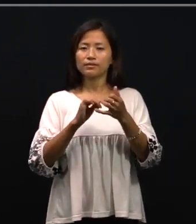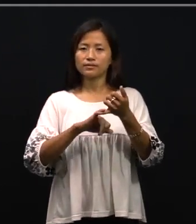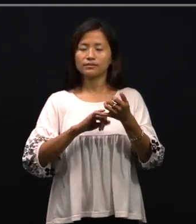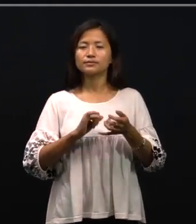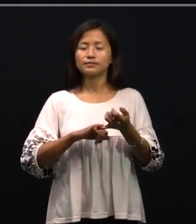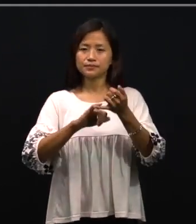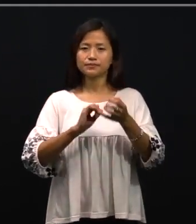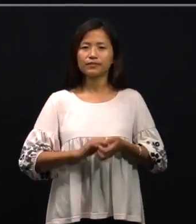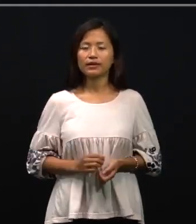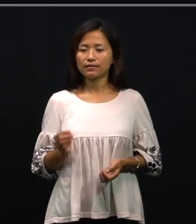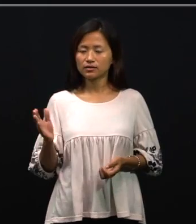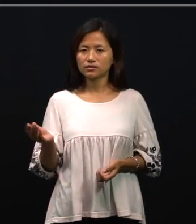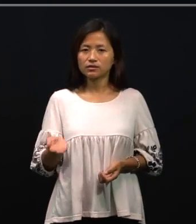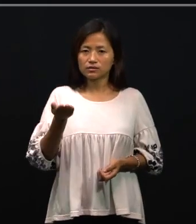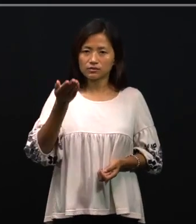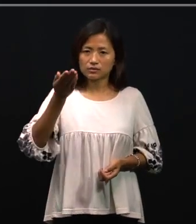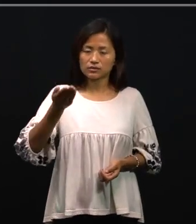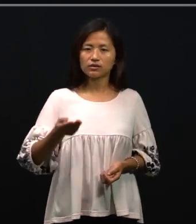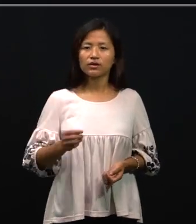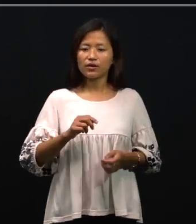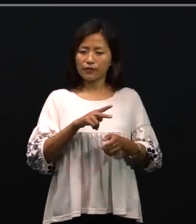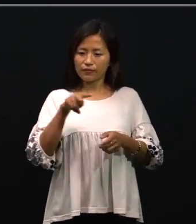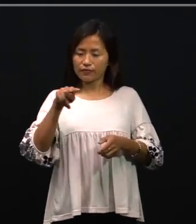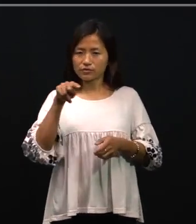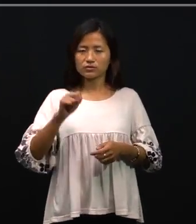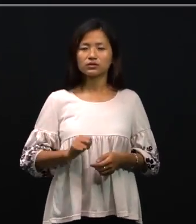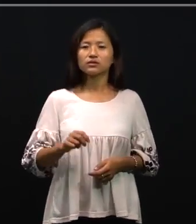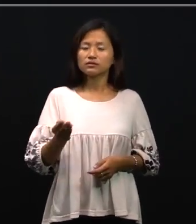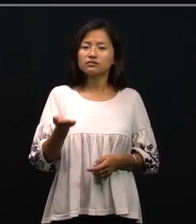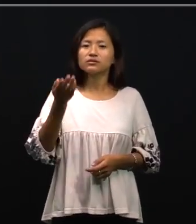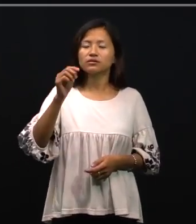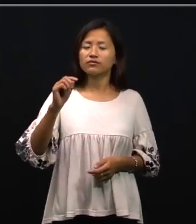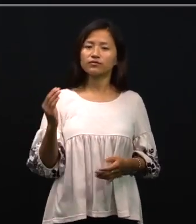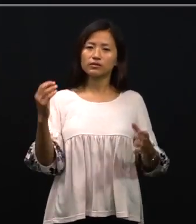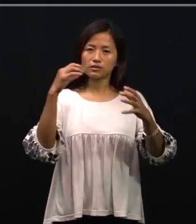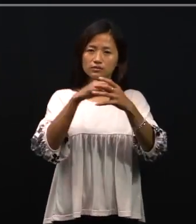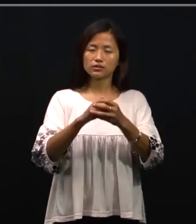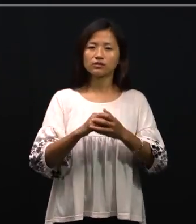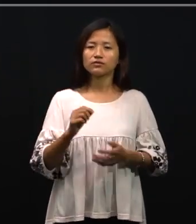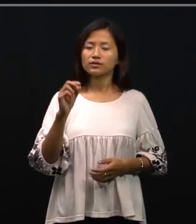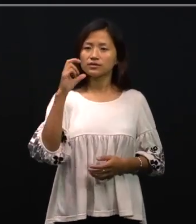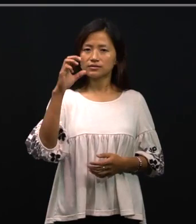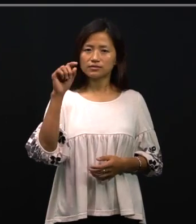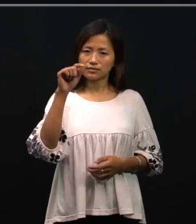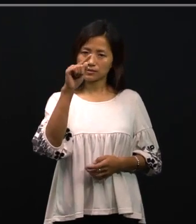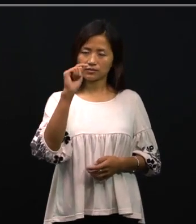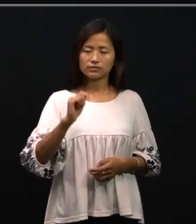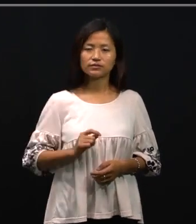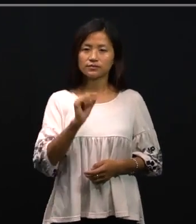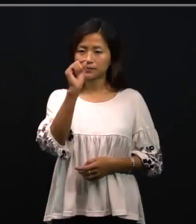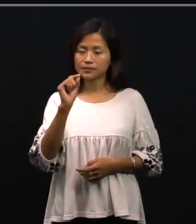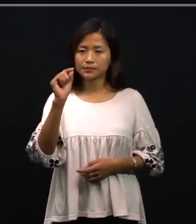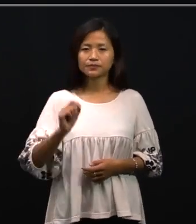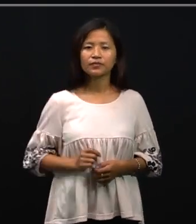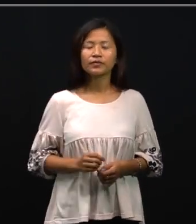of the cell. Increase mass refers to an increase in the protoplasmic content of the cell, and this increase